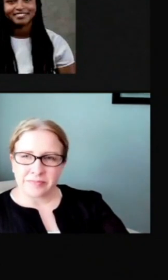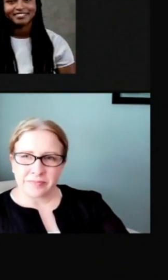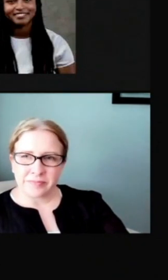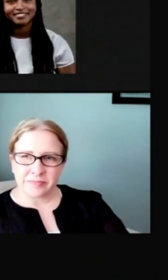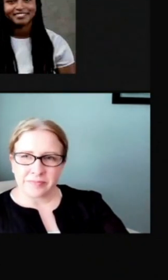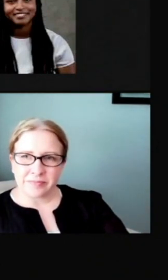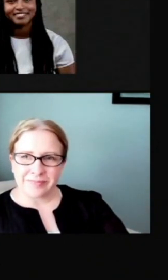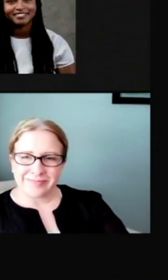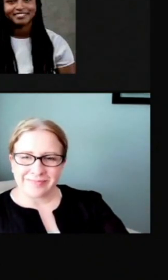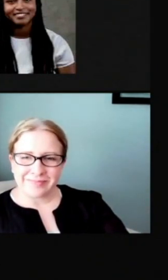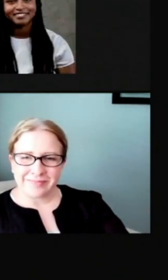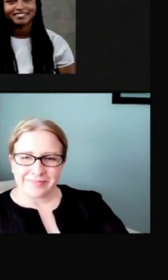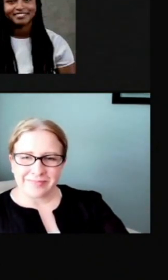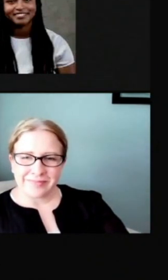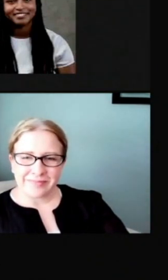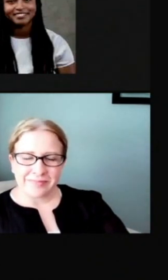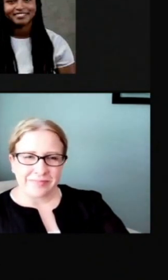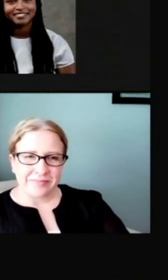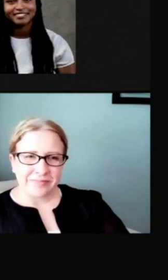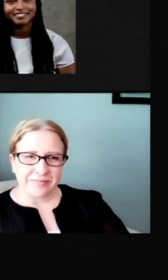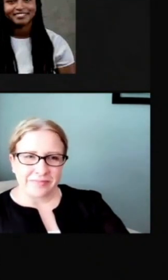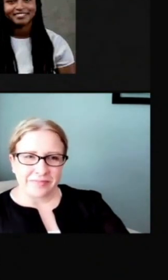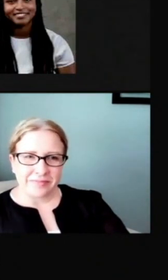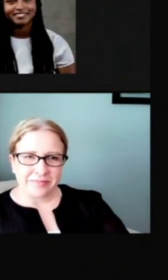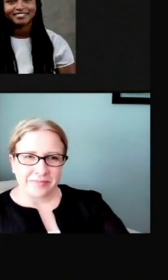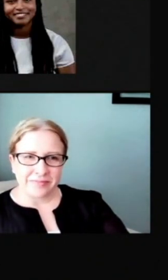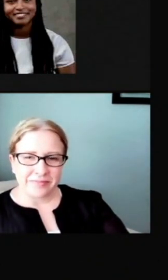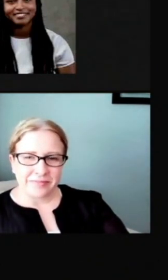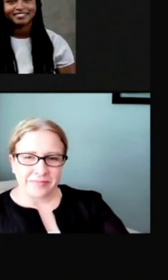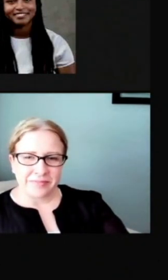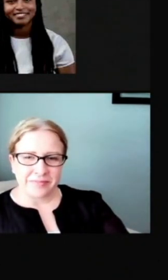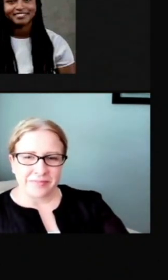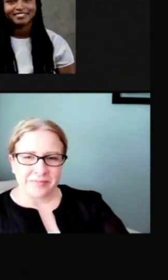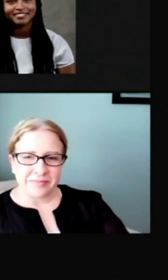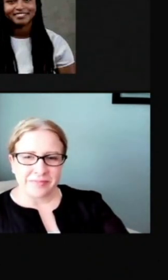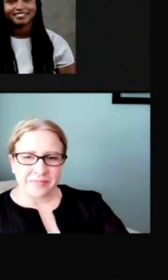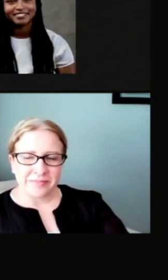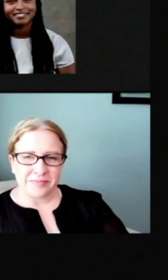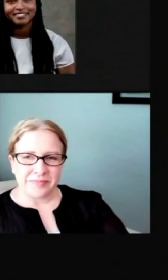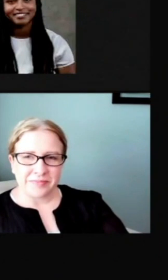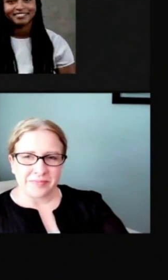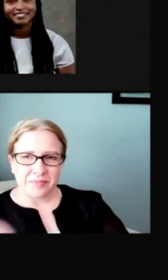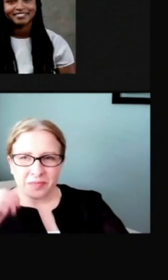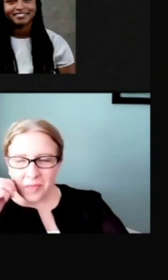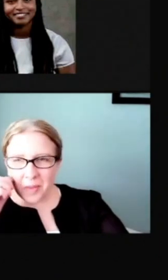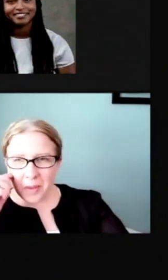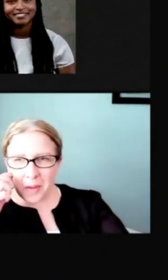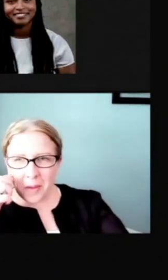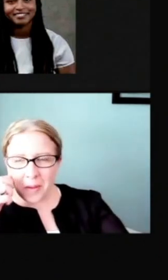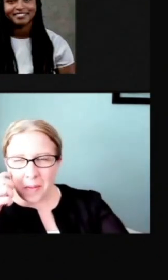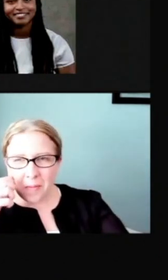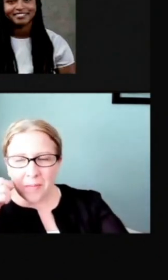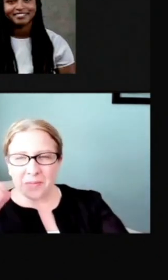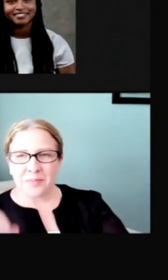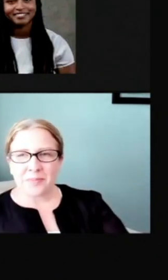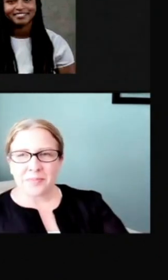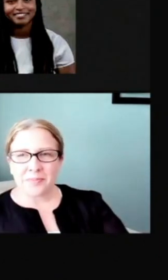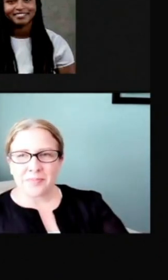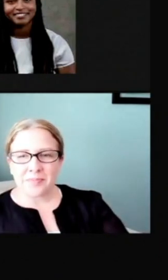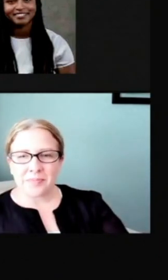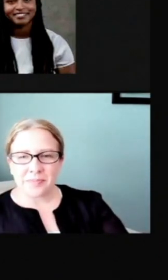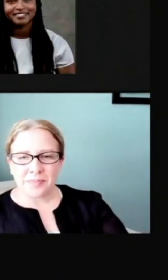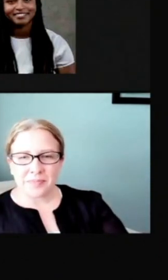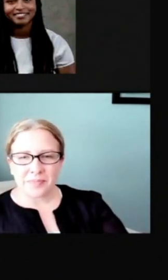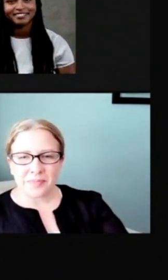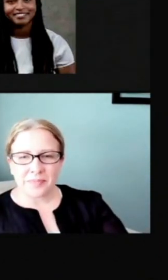have voted for it. What do you think about the word access? An individual or group can have access, but they would have barriers to